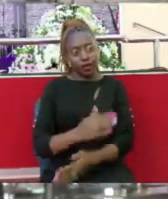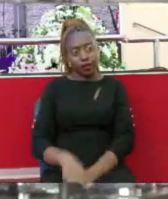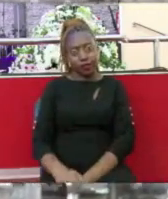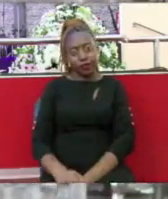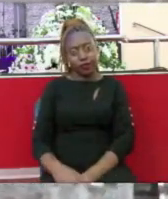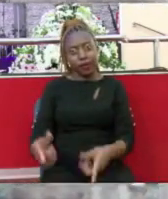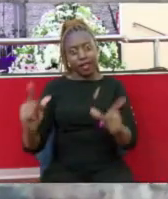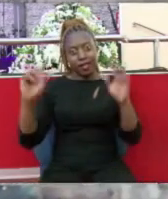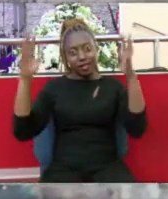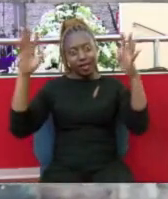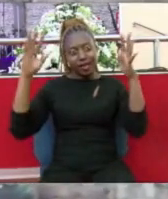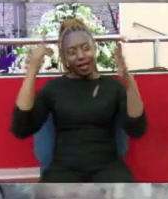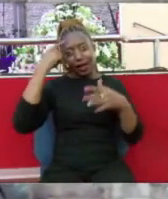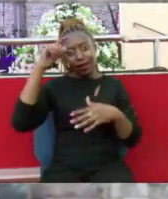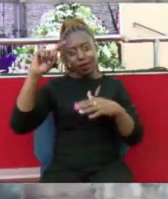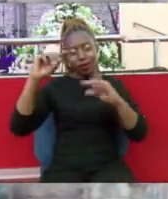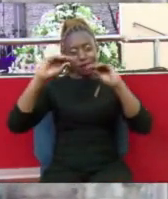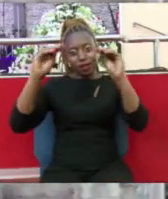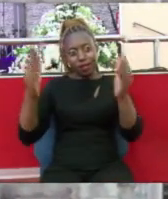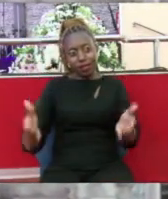clap for our teachers.